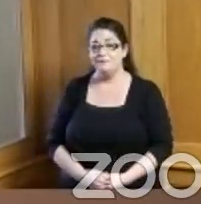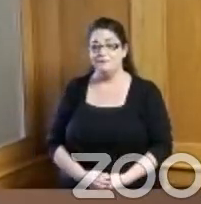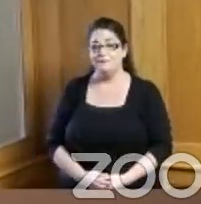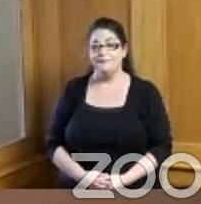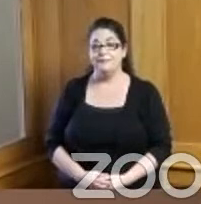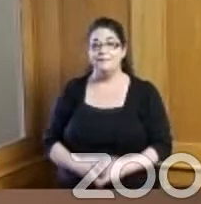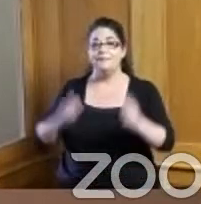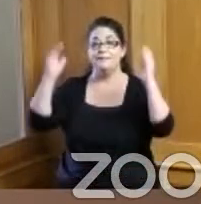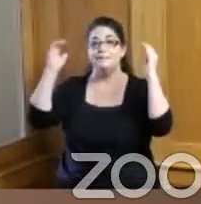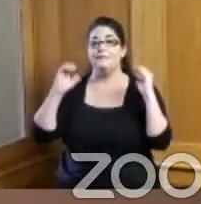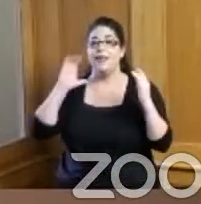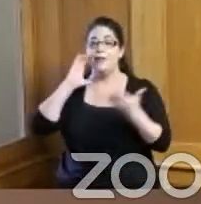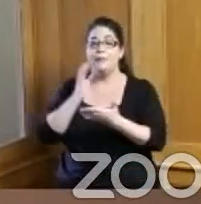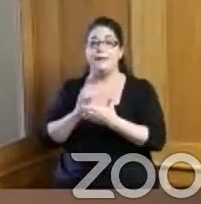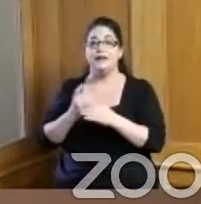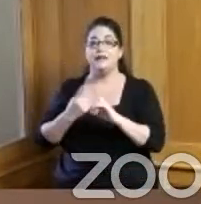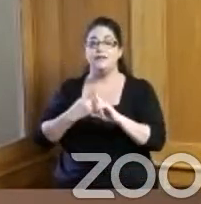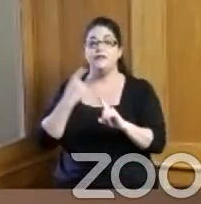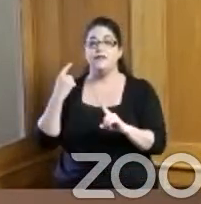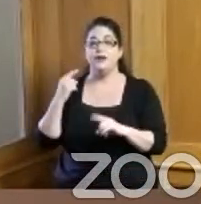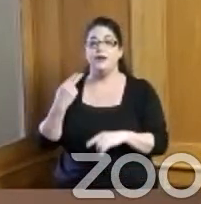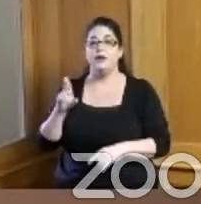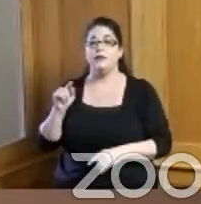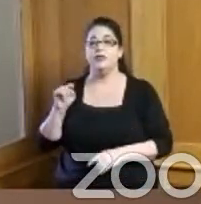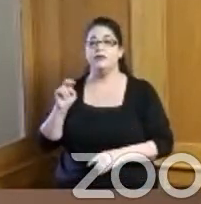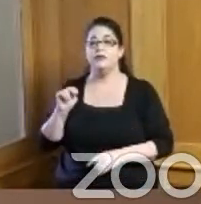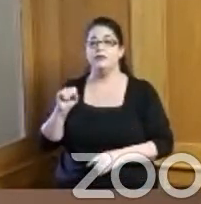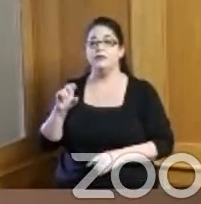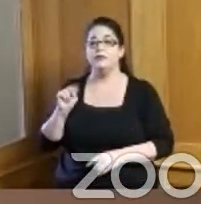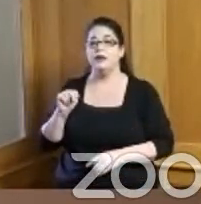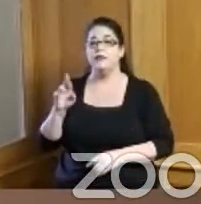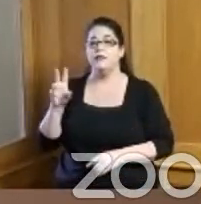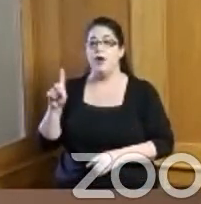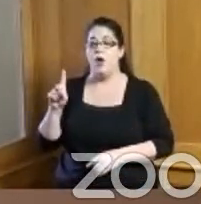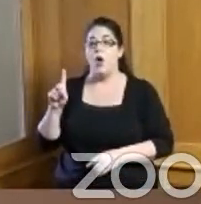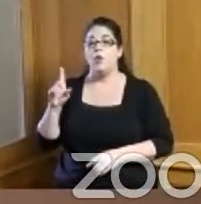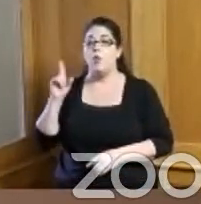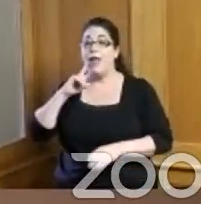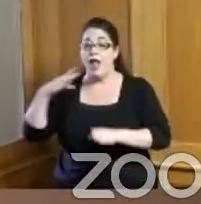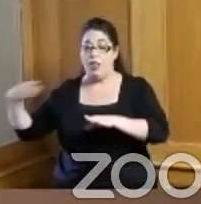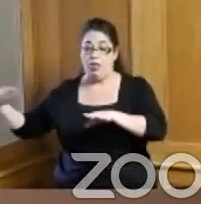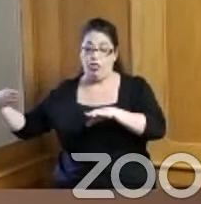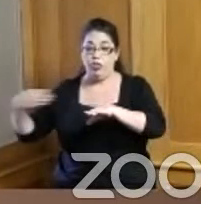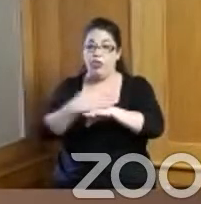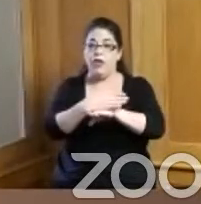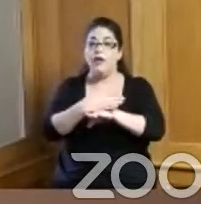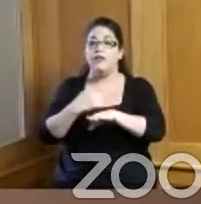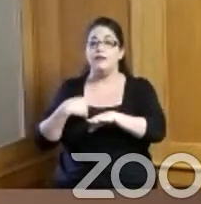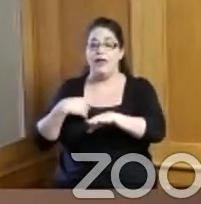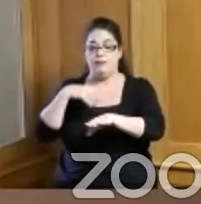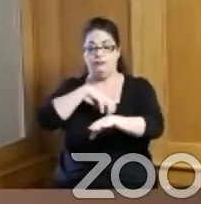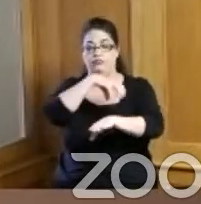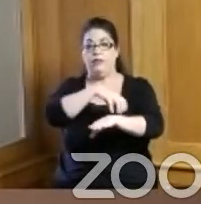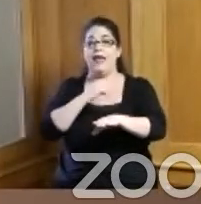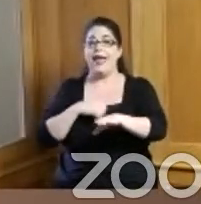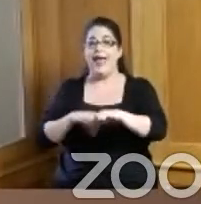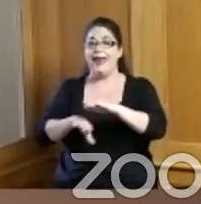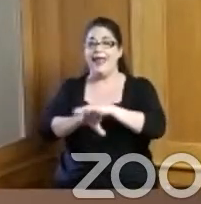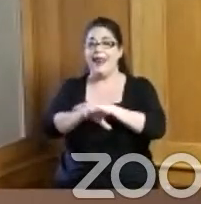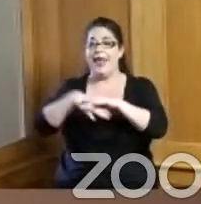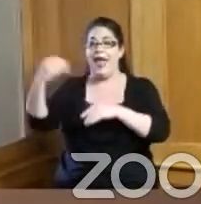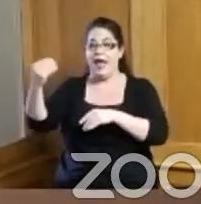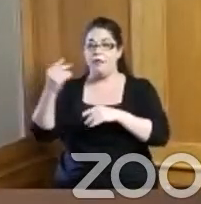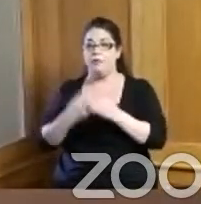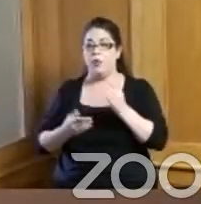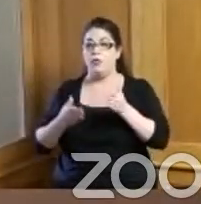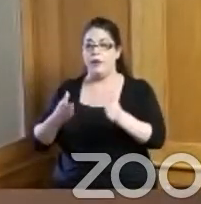and then this is a picture from Hutchinson Road where the single family street would come into the development from Hutchinson. So there would be two ways in and out of